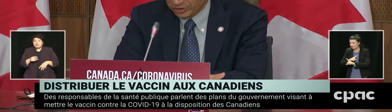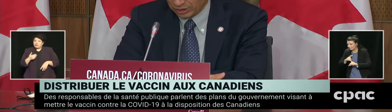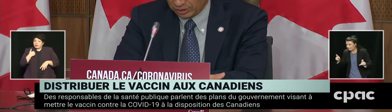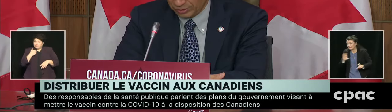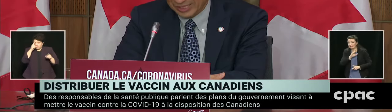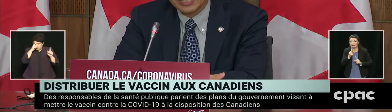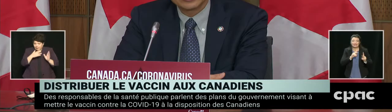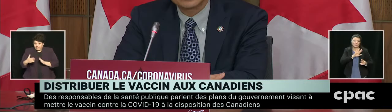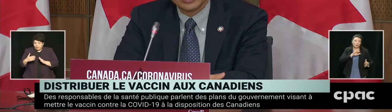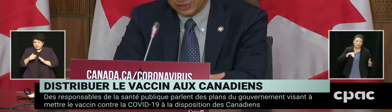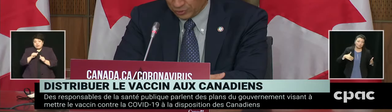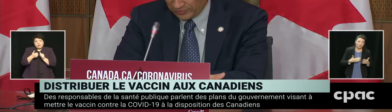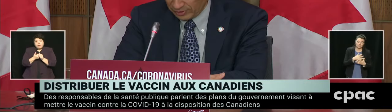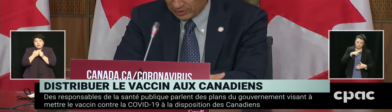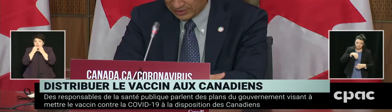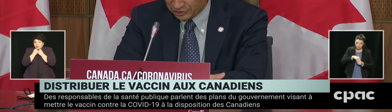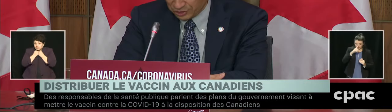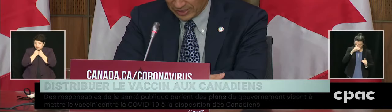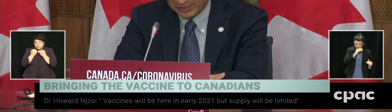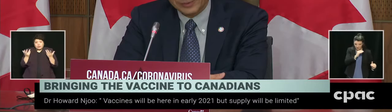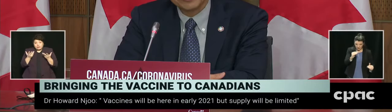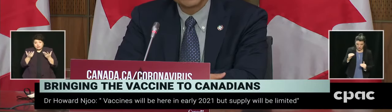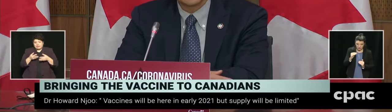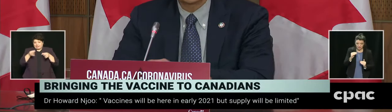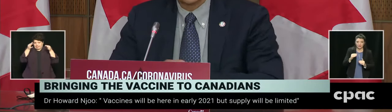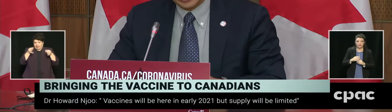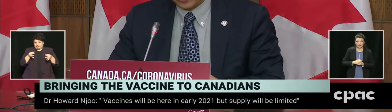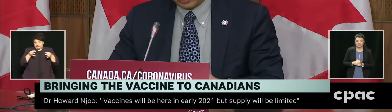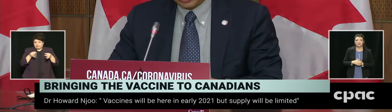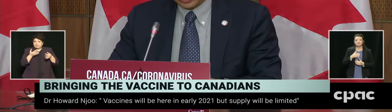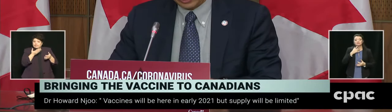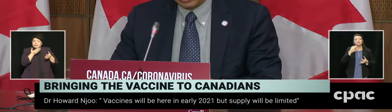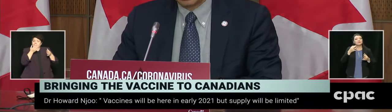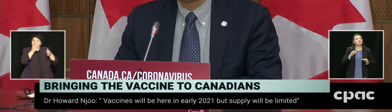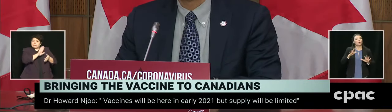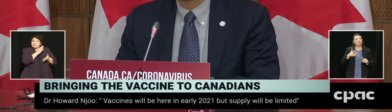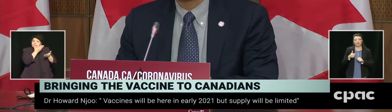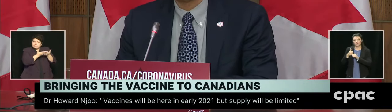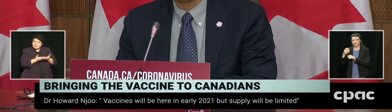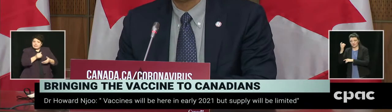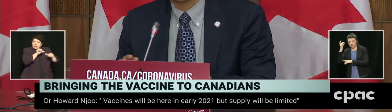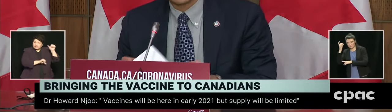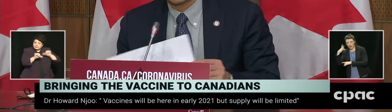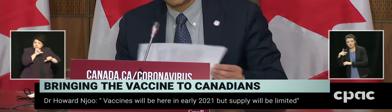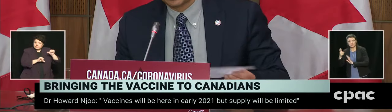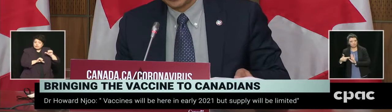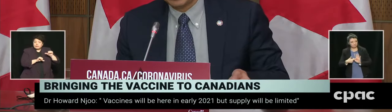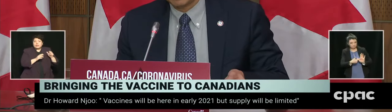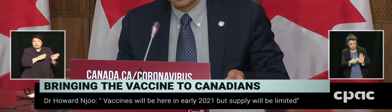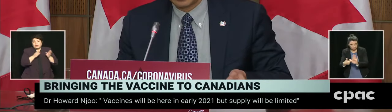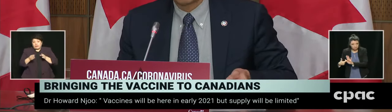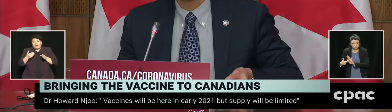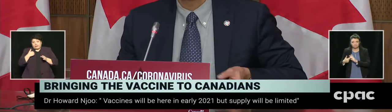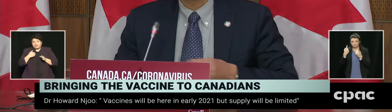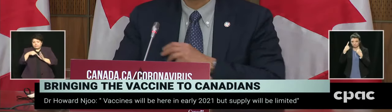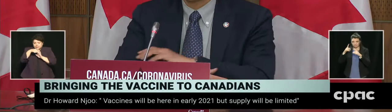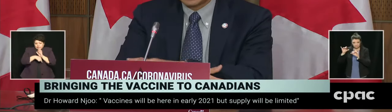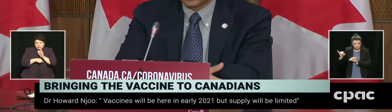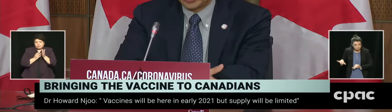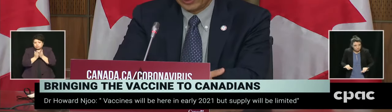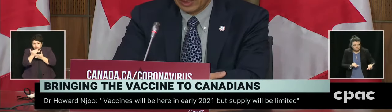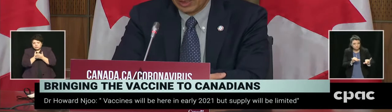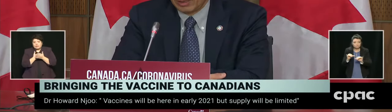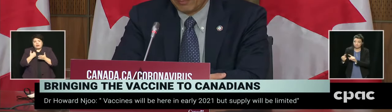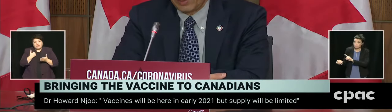principles, which include science-driven decision-making, transparency, coherence and adaptability, fairness